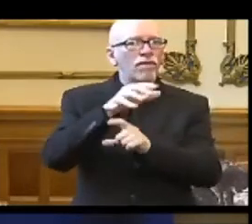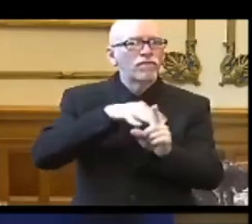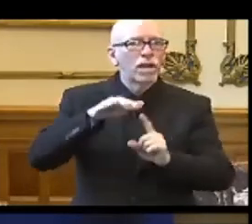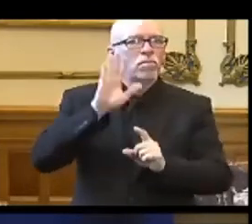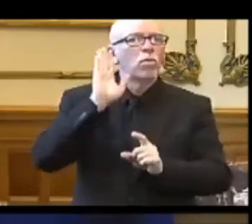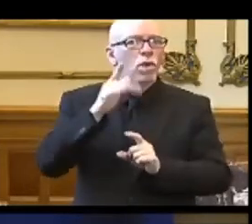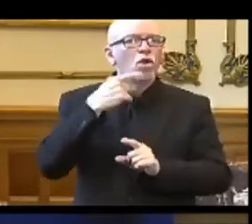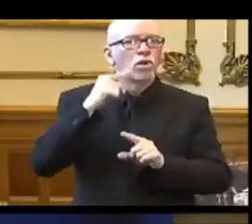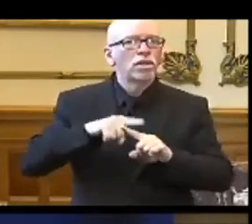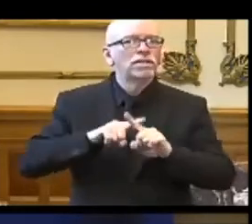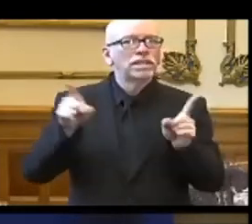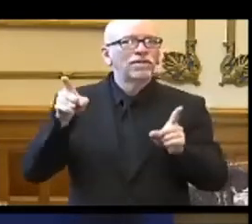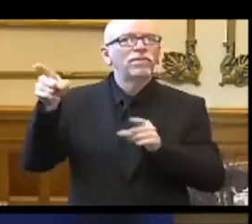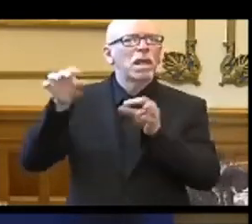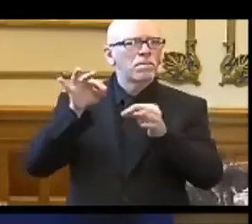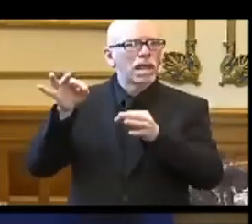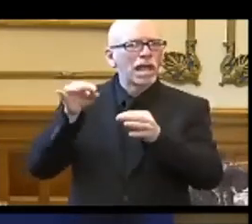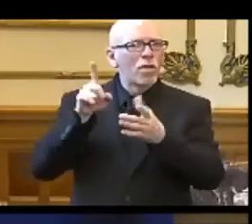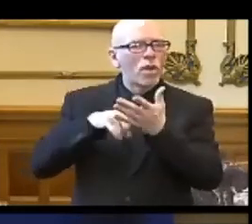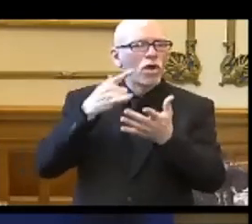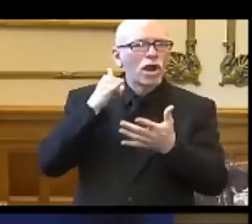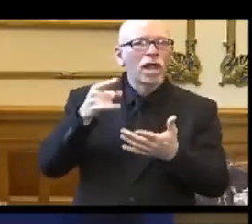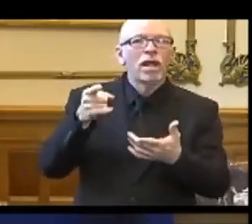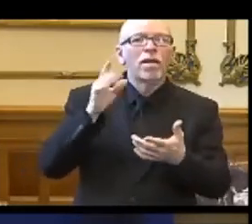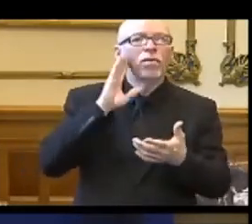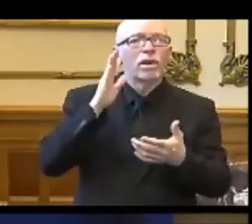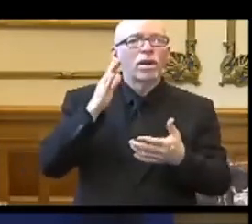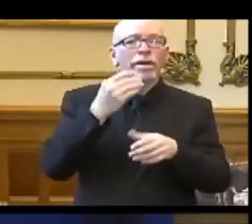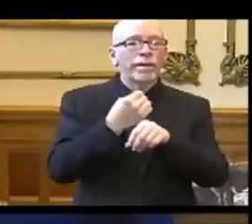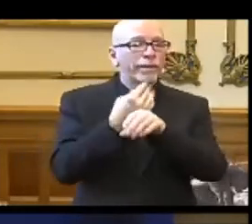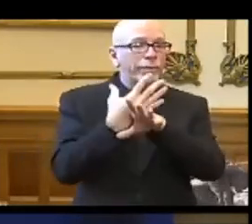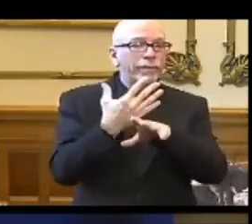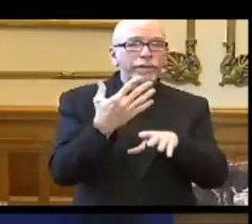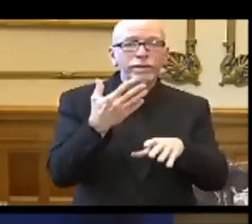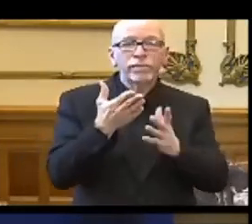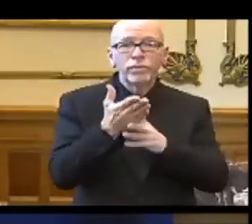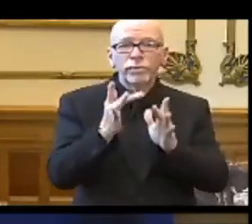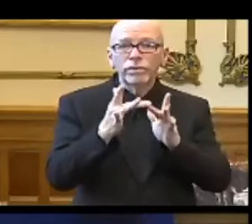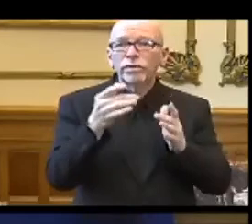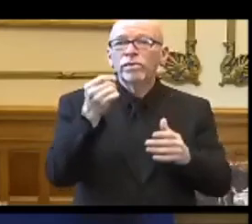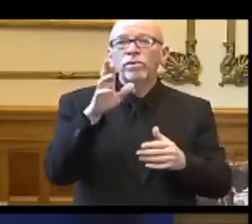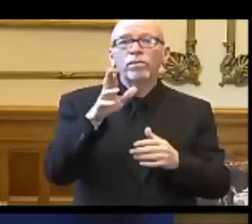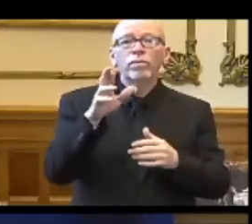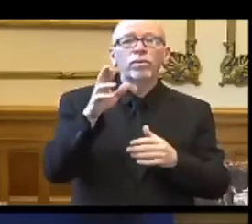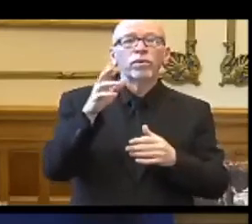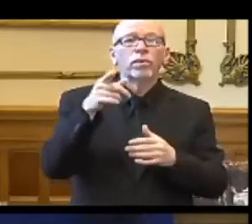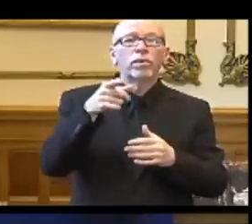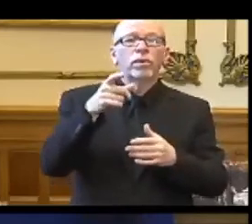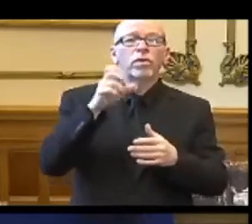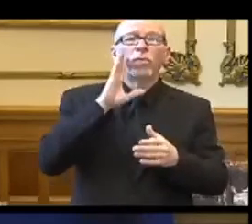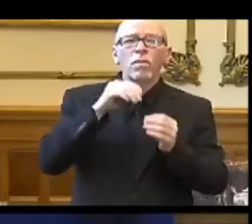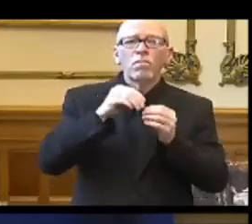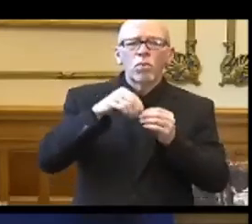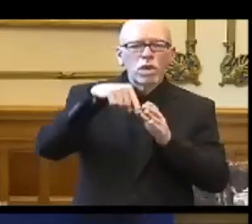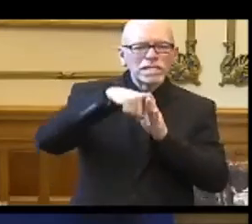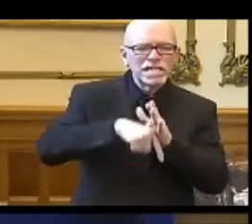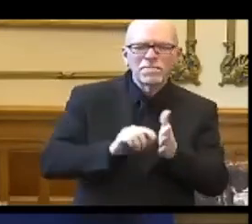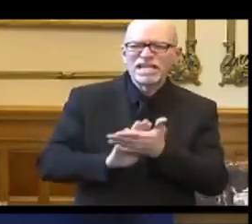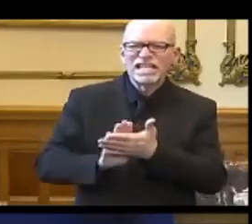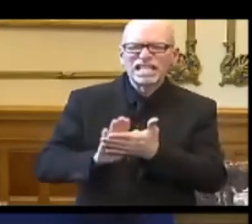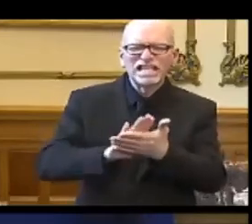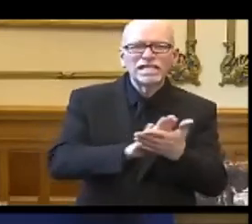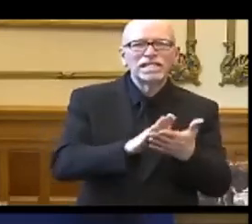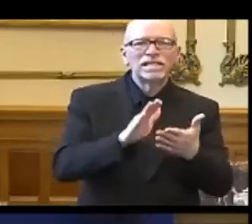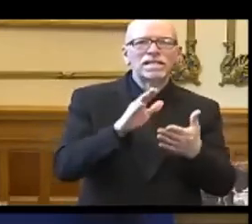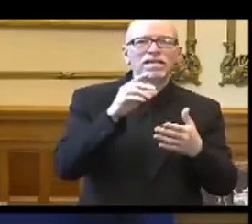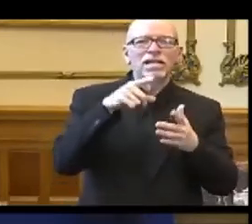be different, whether it's telecommuting or whether it's the deep cleanings that are occurring at the beginning